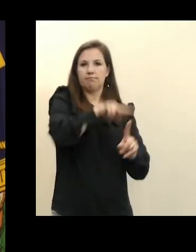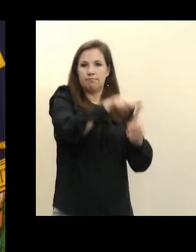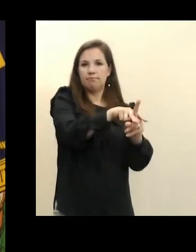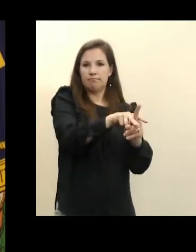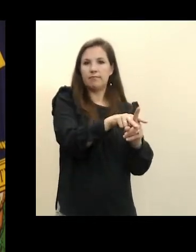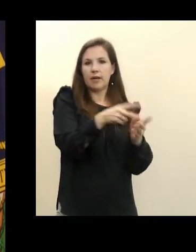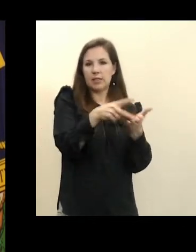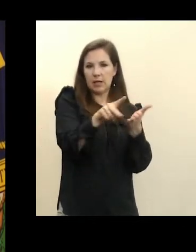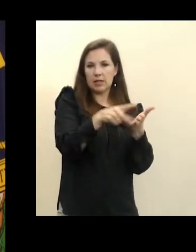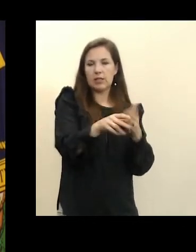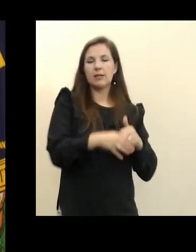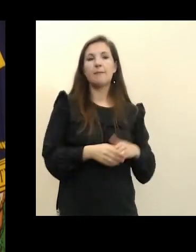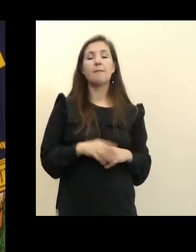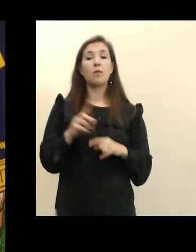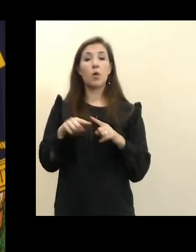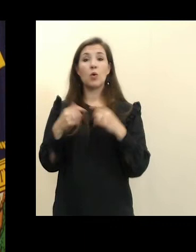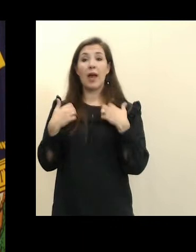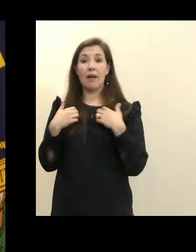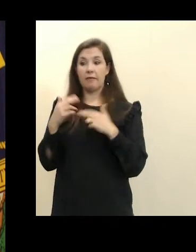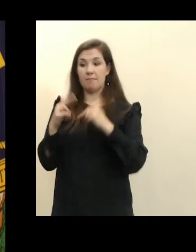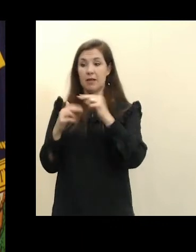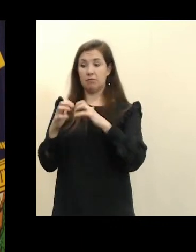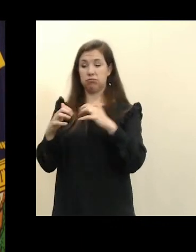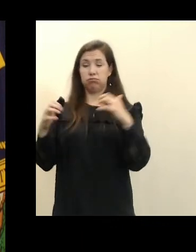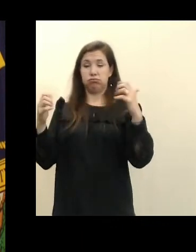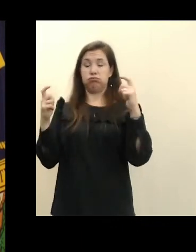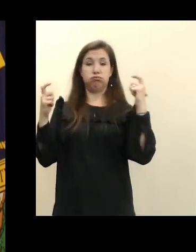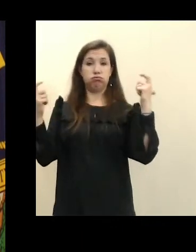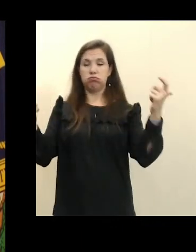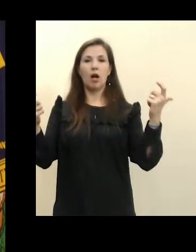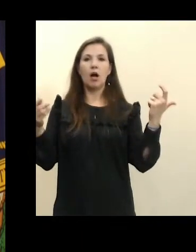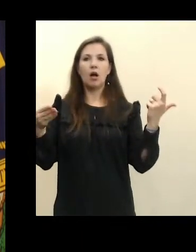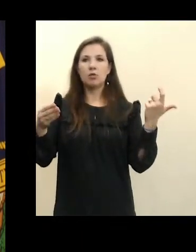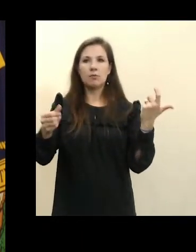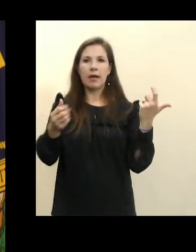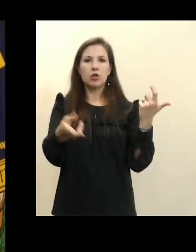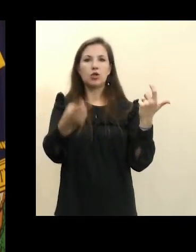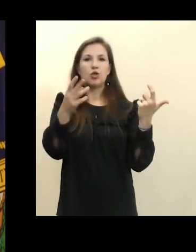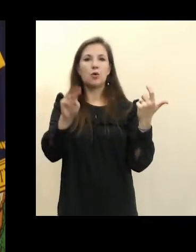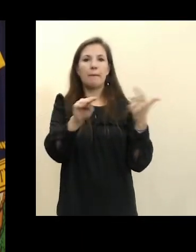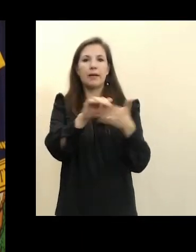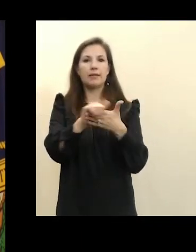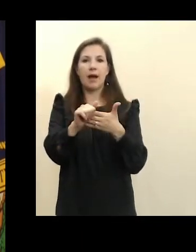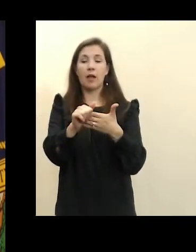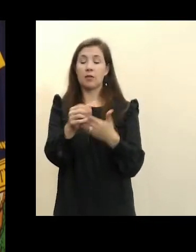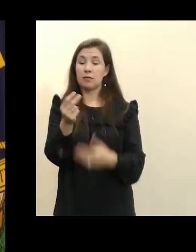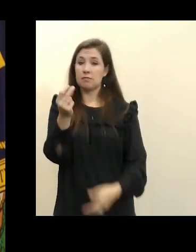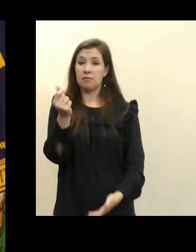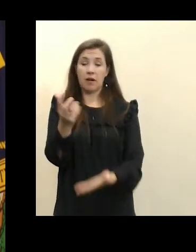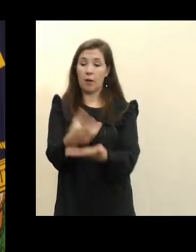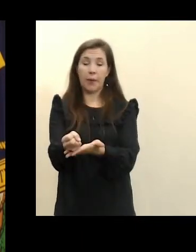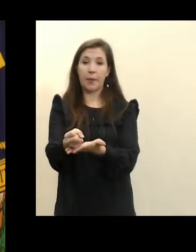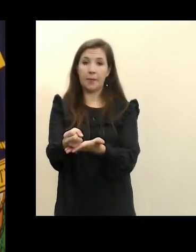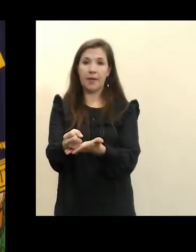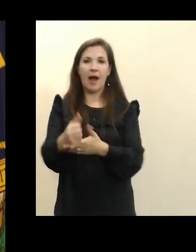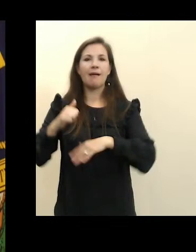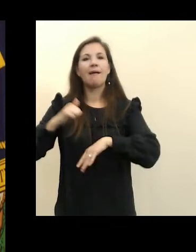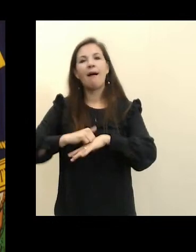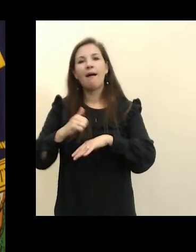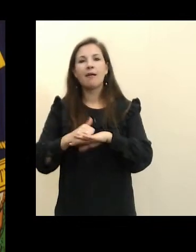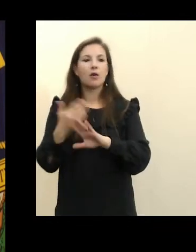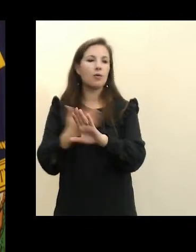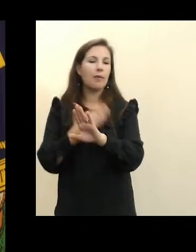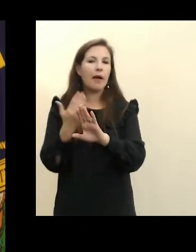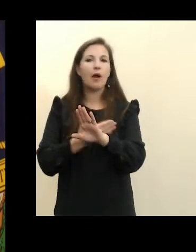But when you have a facility that large, you can spend $2 million of county money real quickly just on concrete